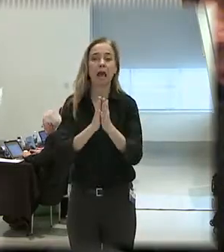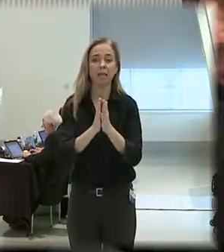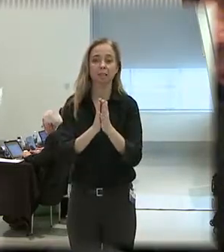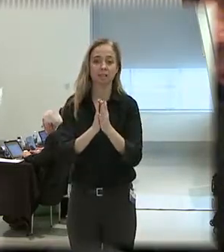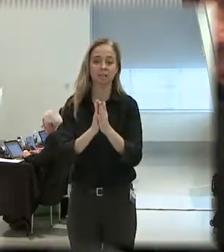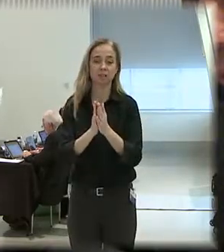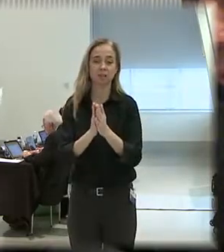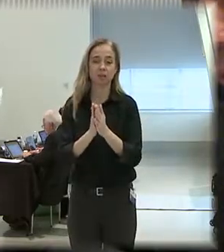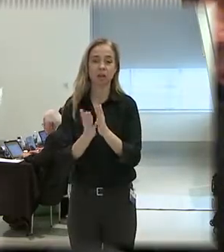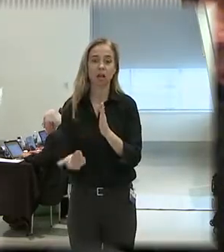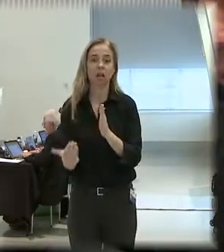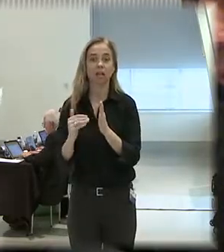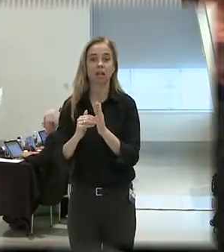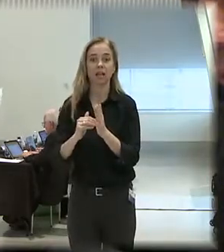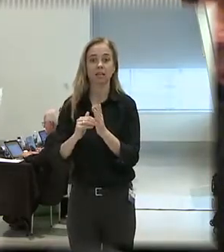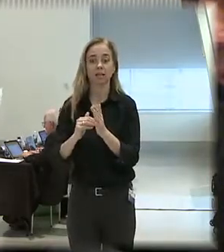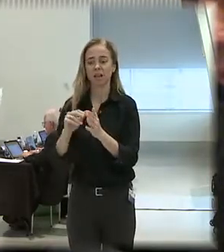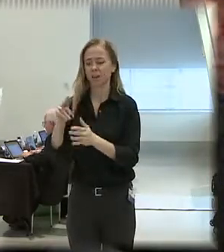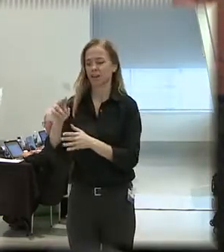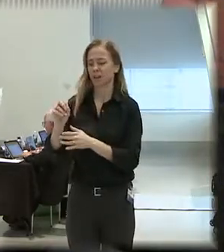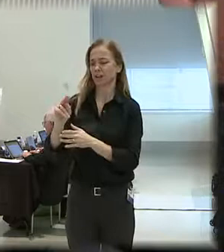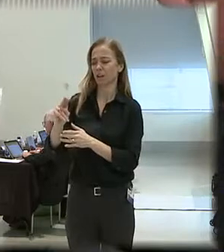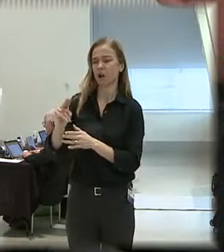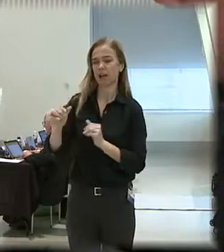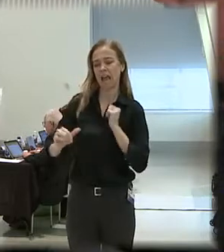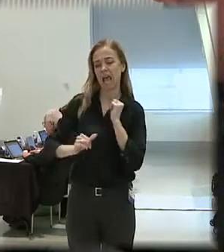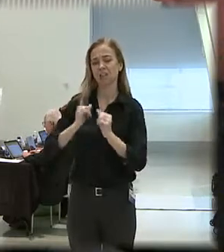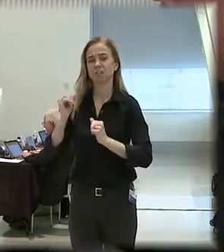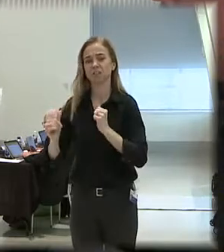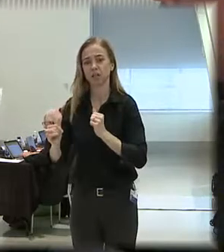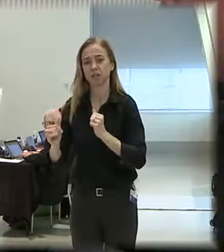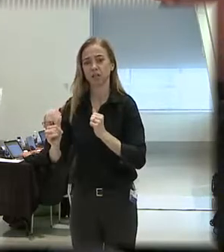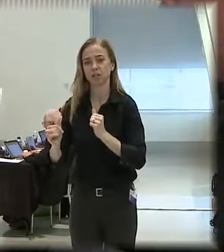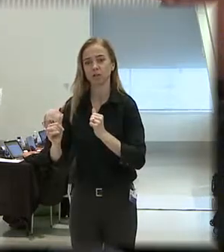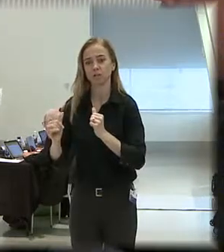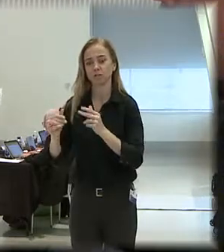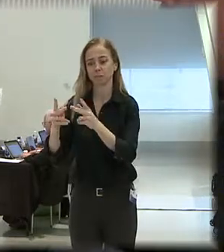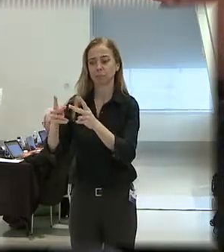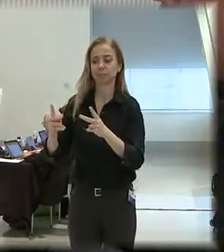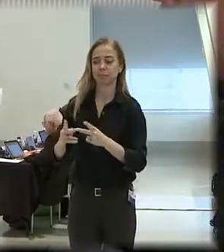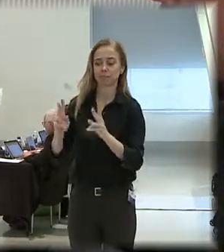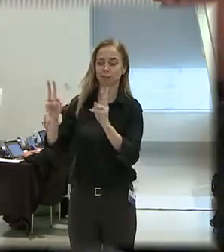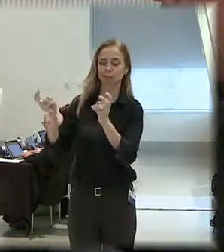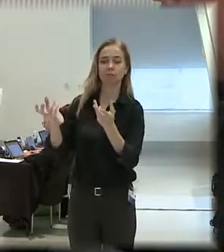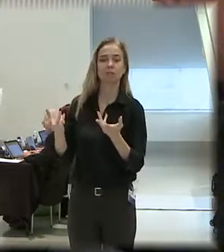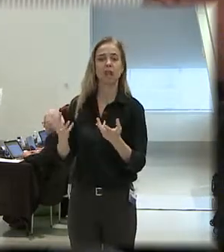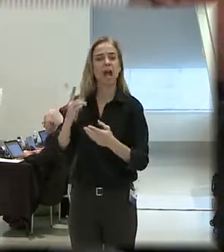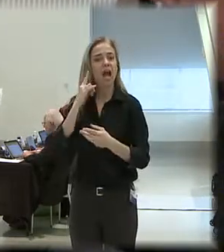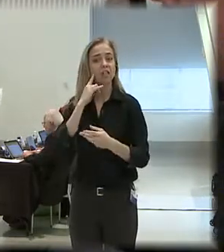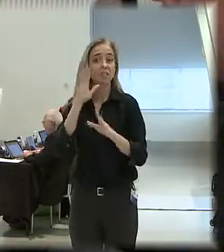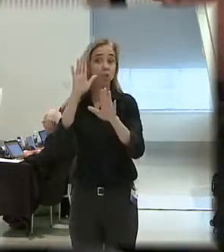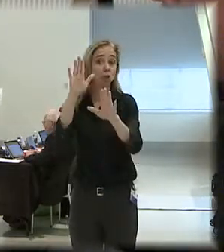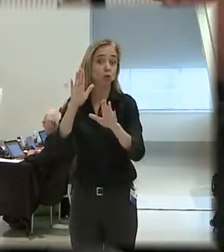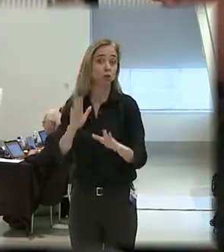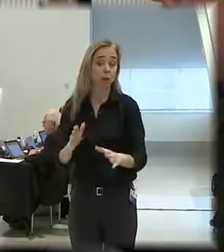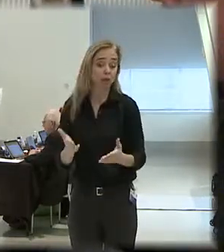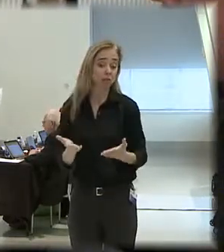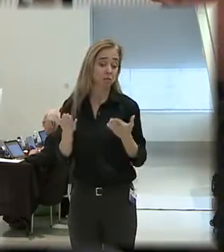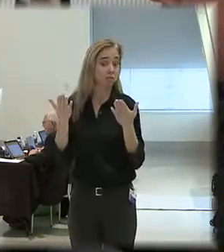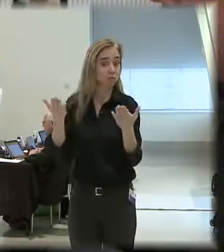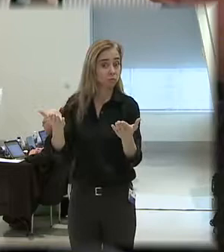to enter into this non-adversarial position. I think it's a great idea.